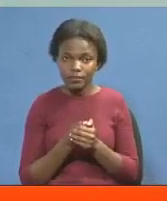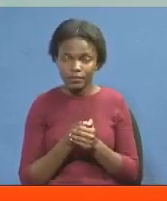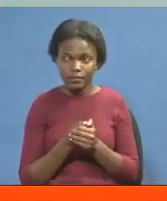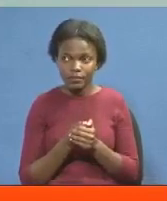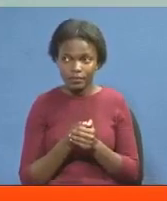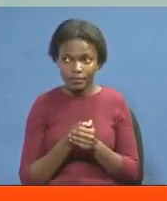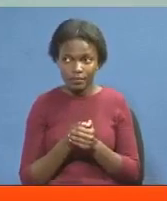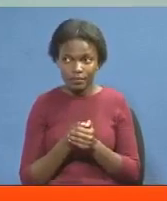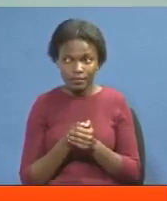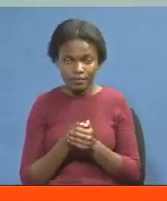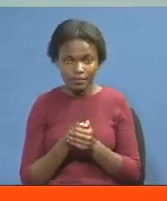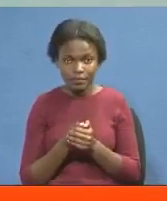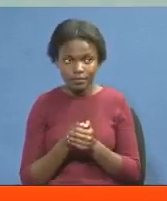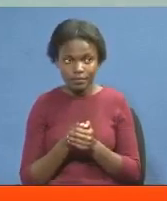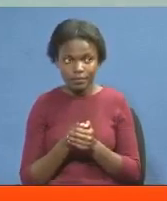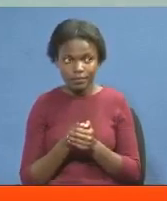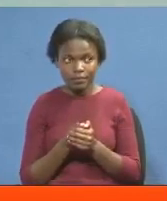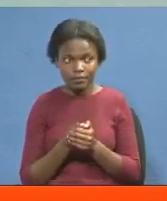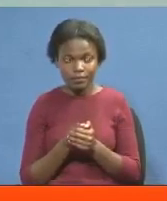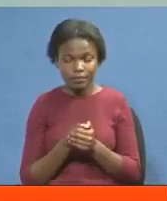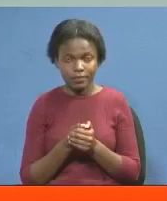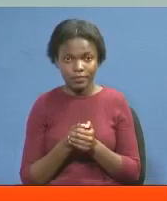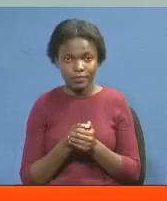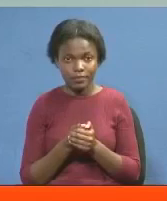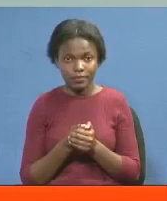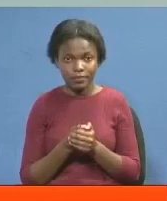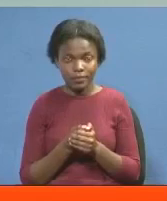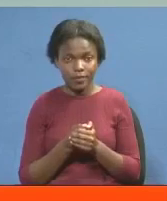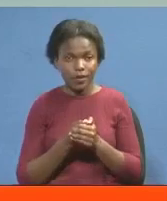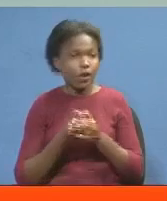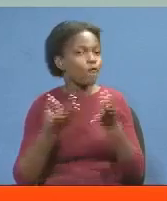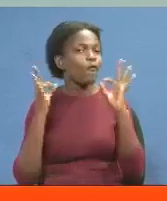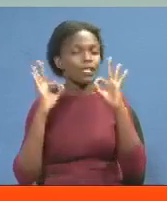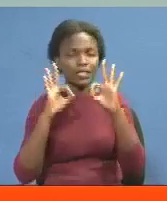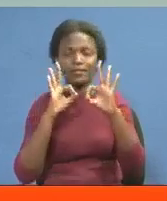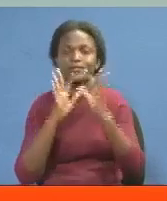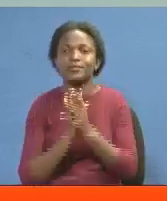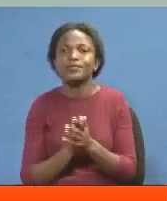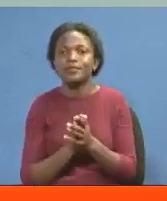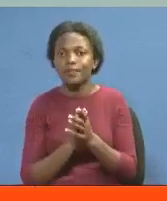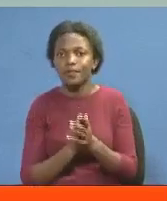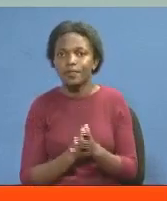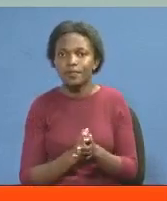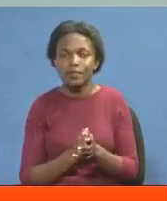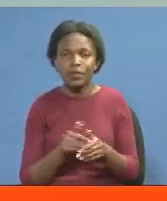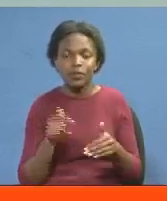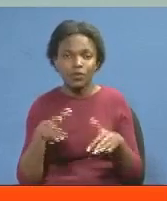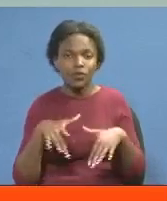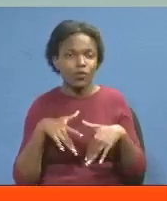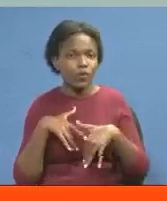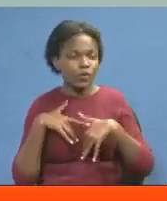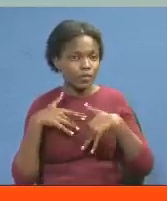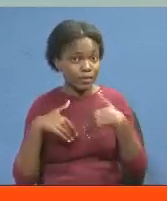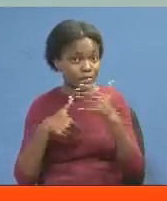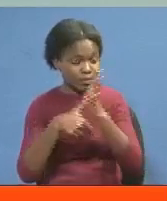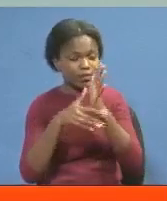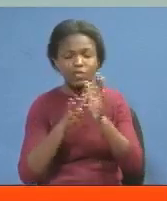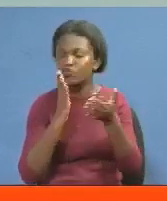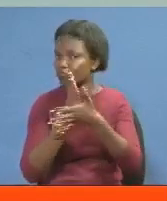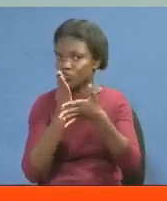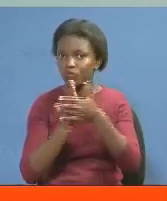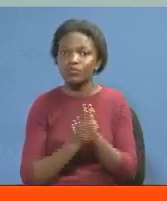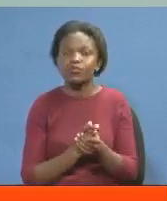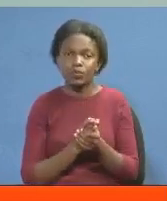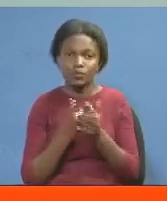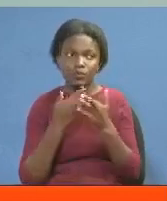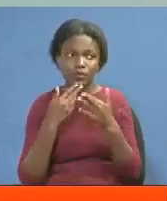I love when it's spontaneous. it's fantastic that way. Yes. And I'm glad you expressed those issues with a lot of passion. And